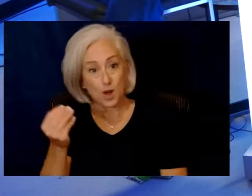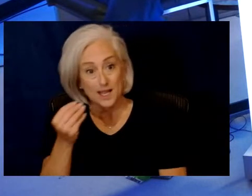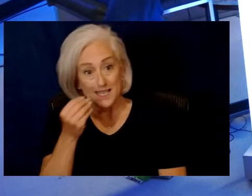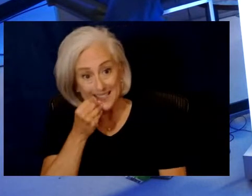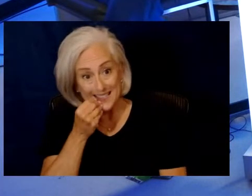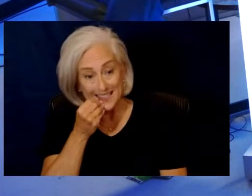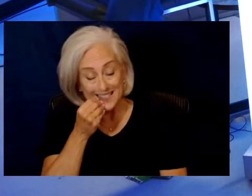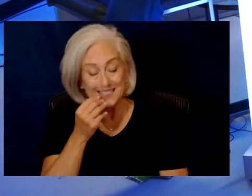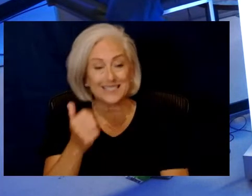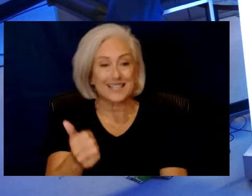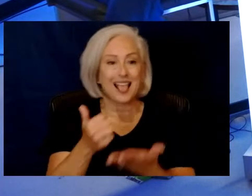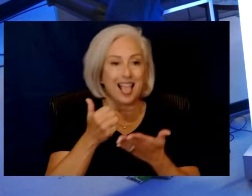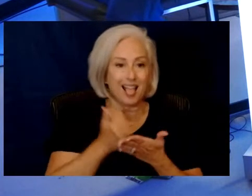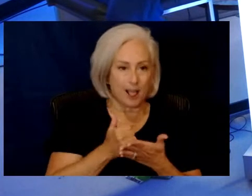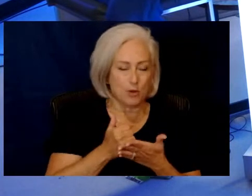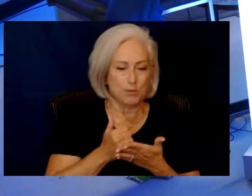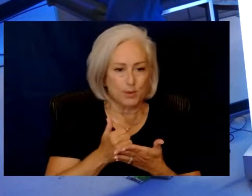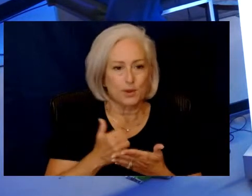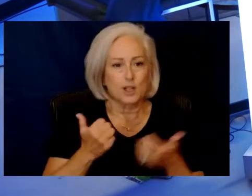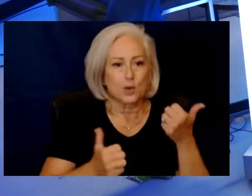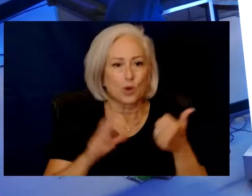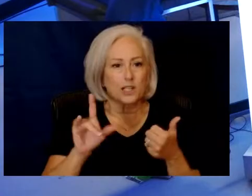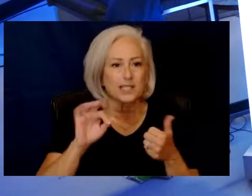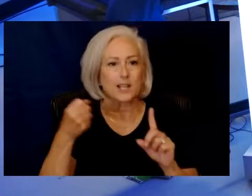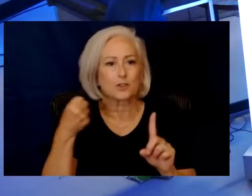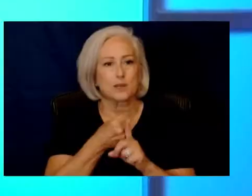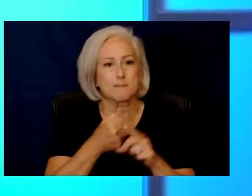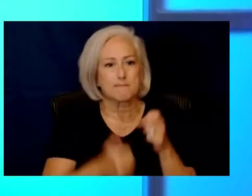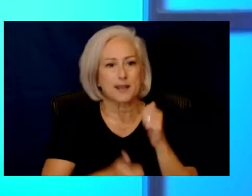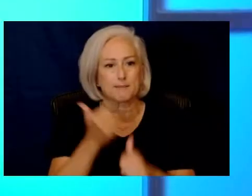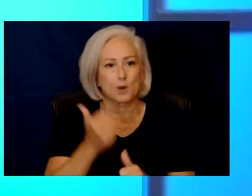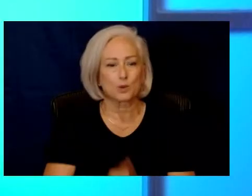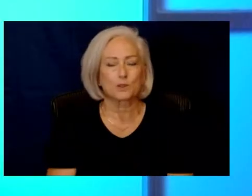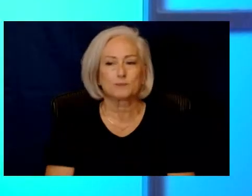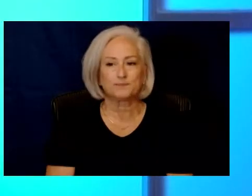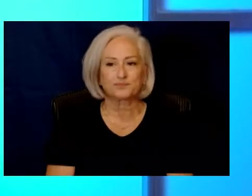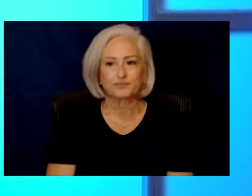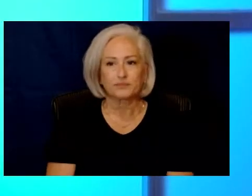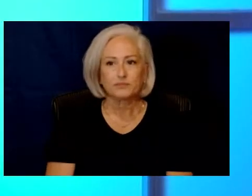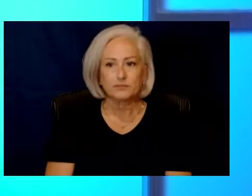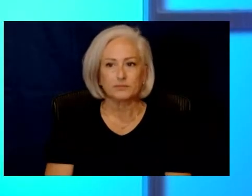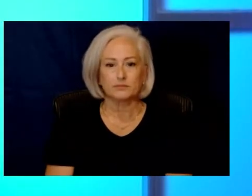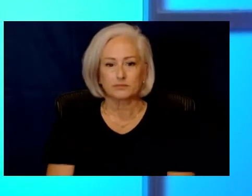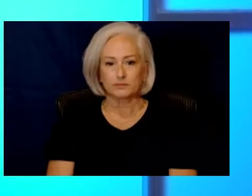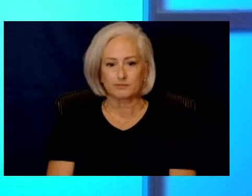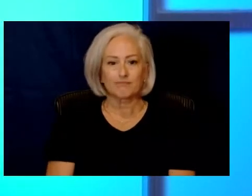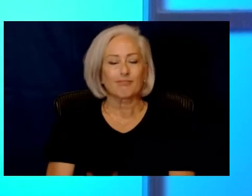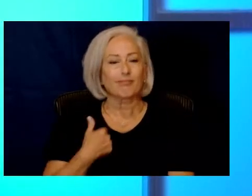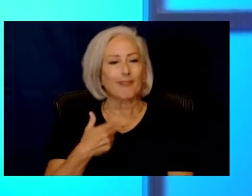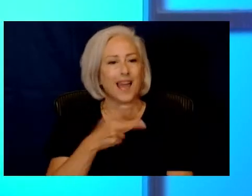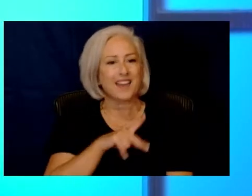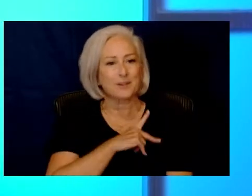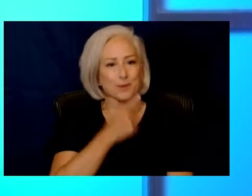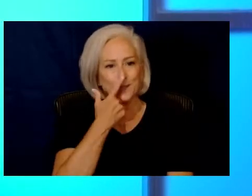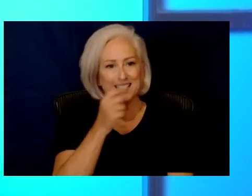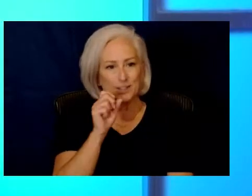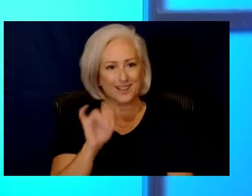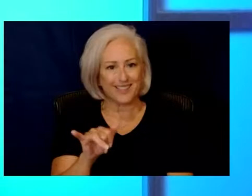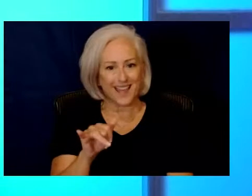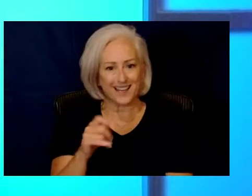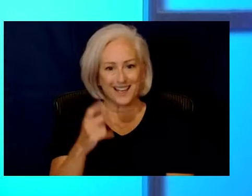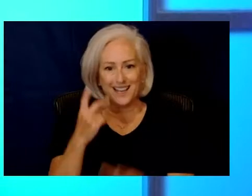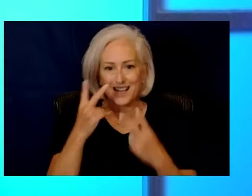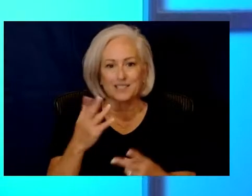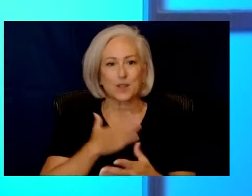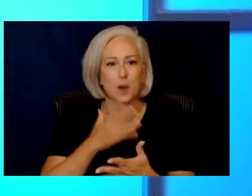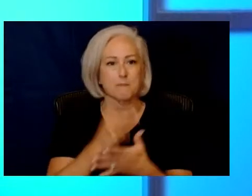help us and which cancers are impacted the most? Yeah, that's a great question. And I actually have a personal interest in this question because when I saw my primary care doctor a few years